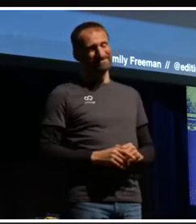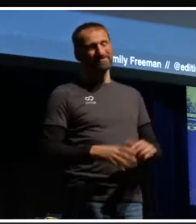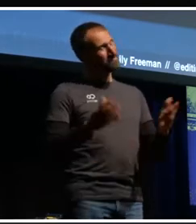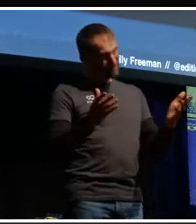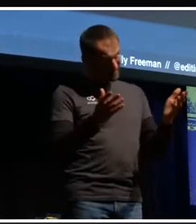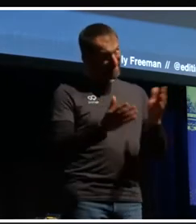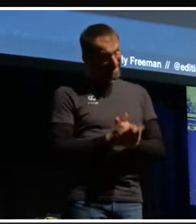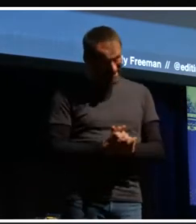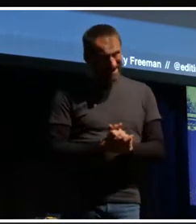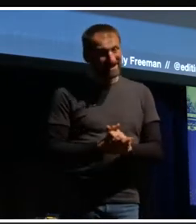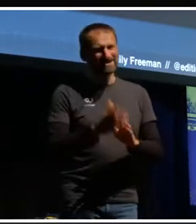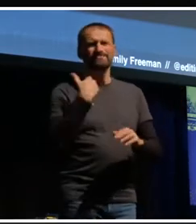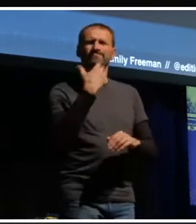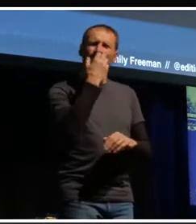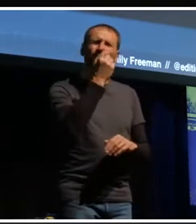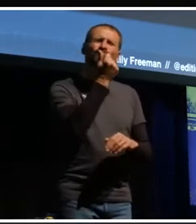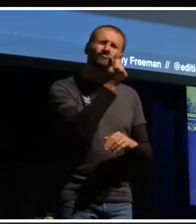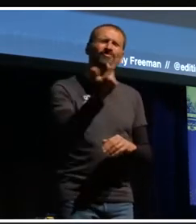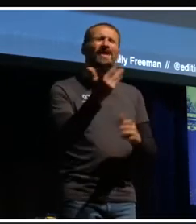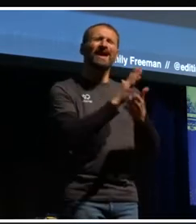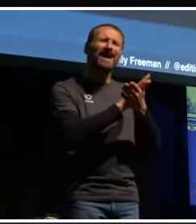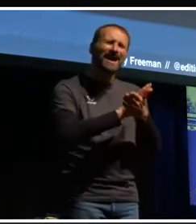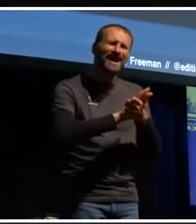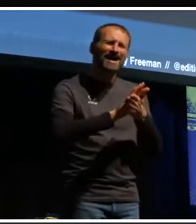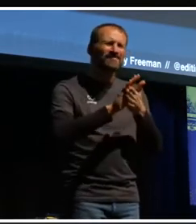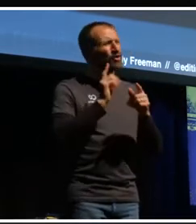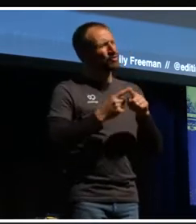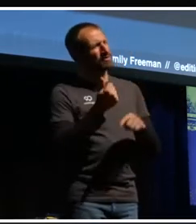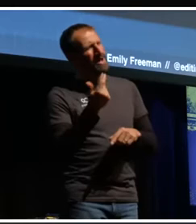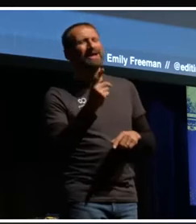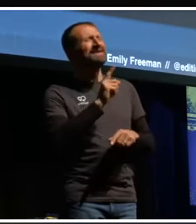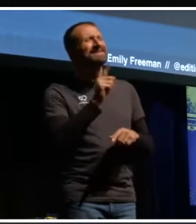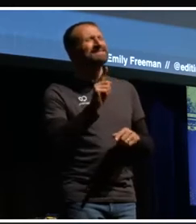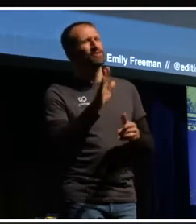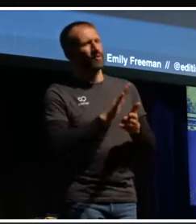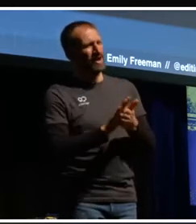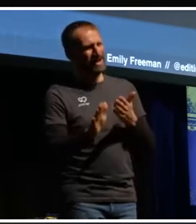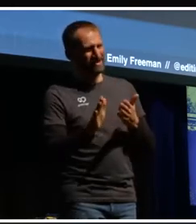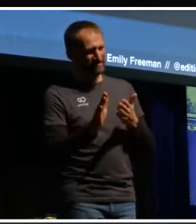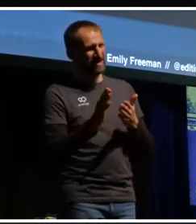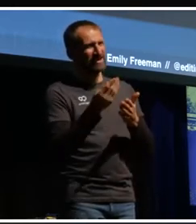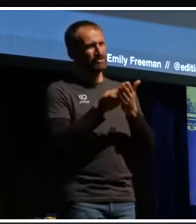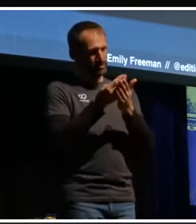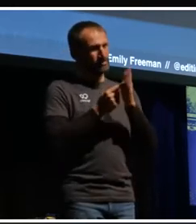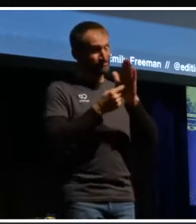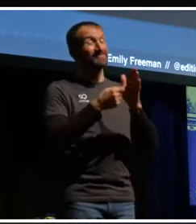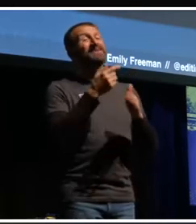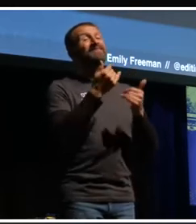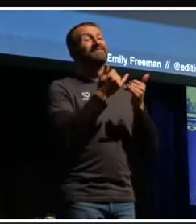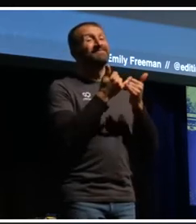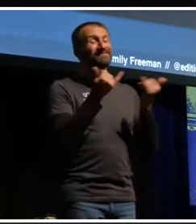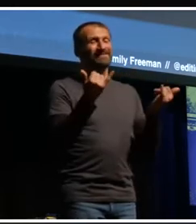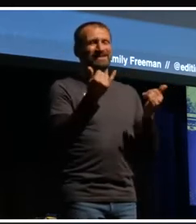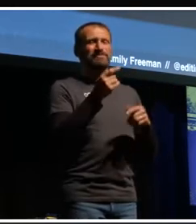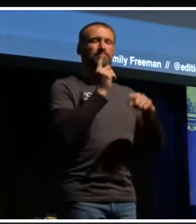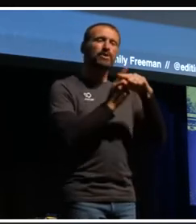Okay, so I want to go through a few very simple and some not so simple examples of using the plus operator. If you've seen Gary Bernhardt's What Talk,